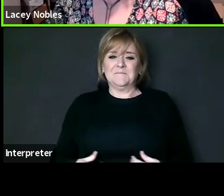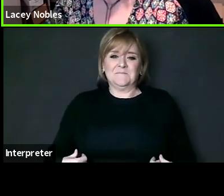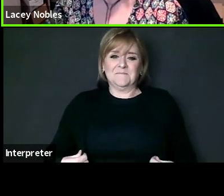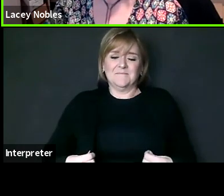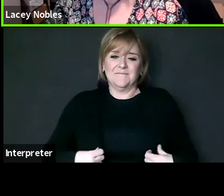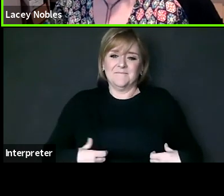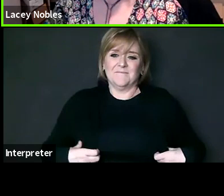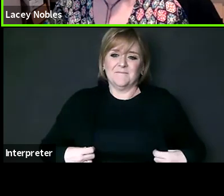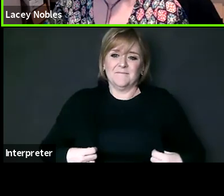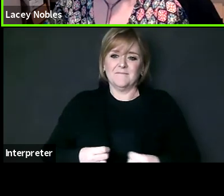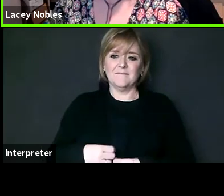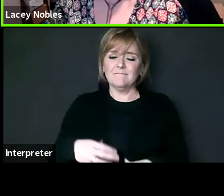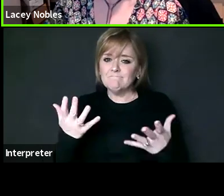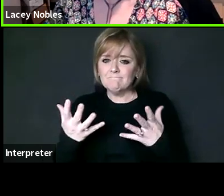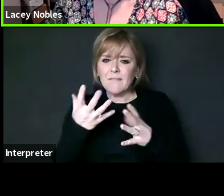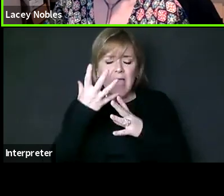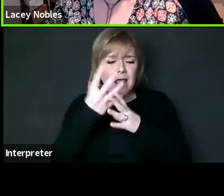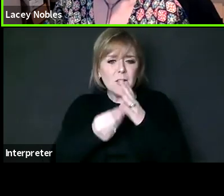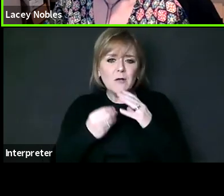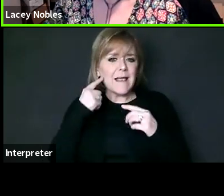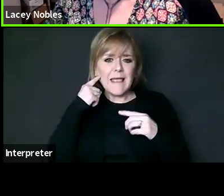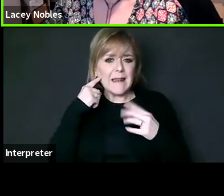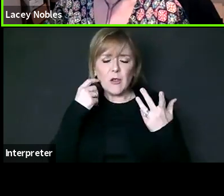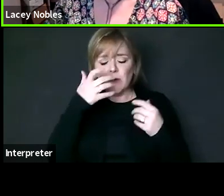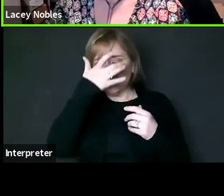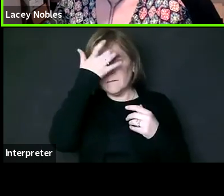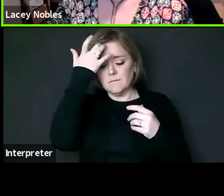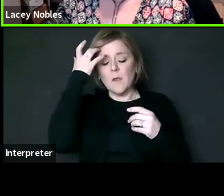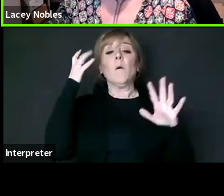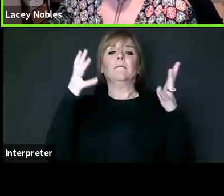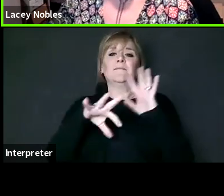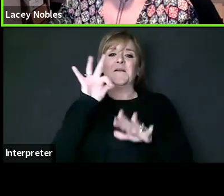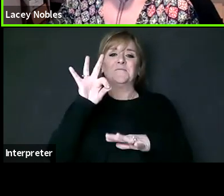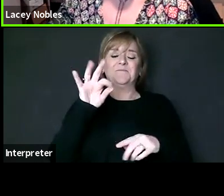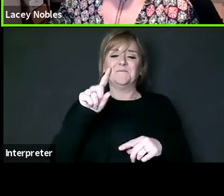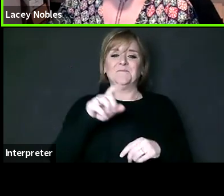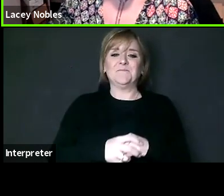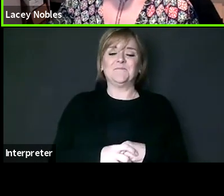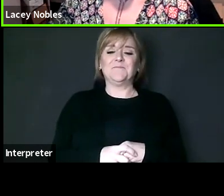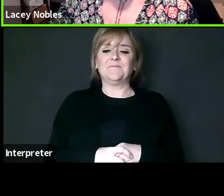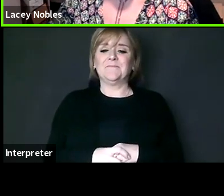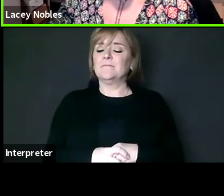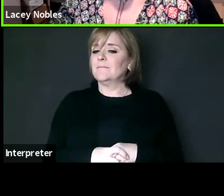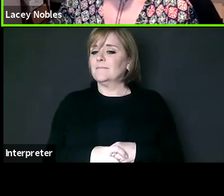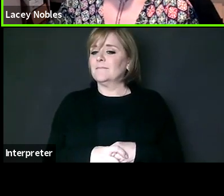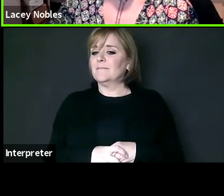Well, I think I lost her. Nope, there she is.